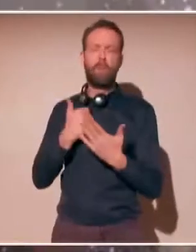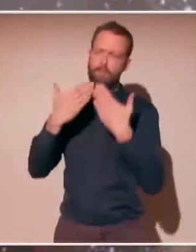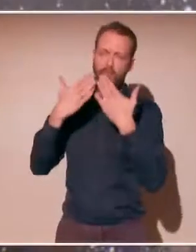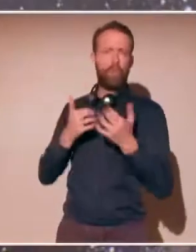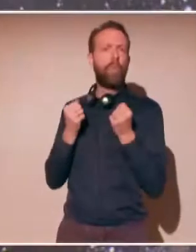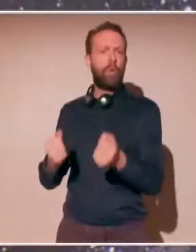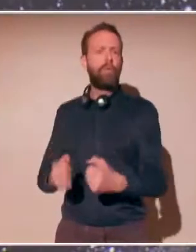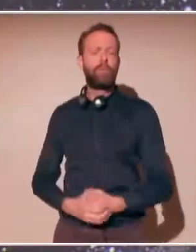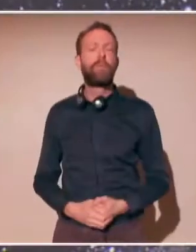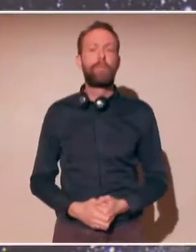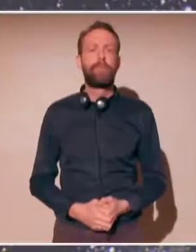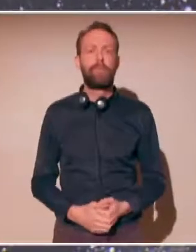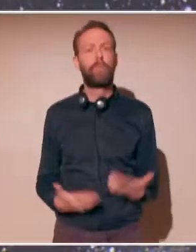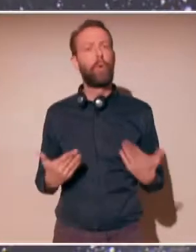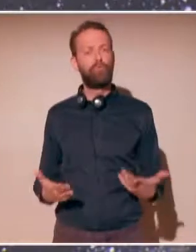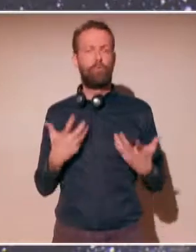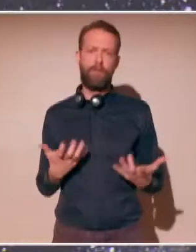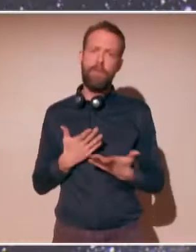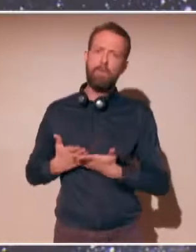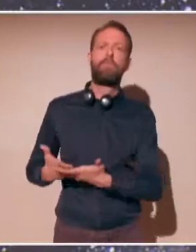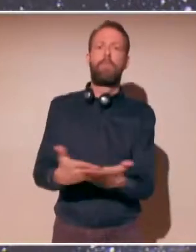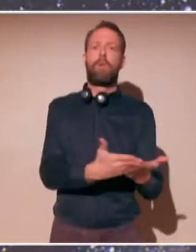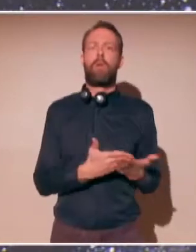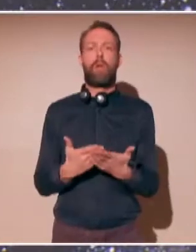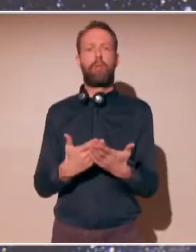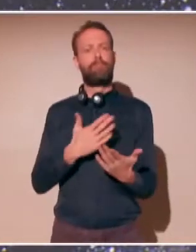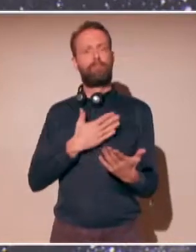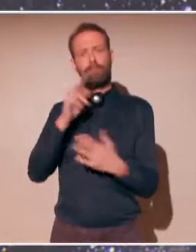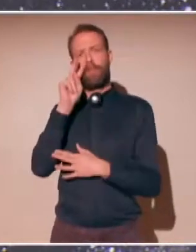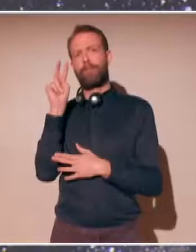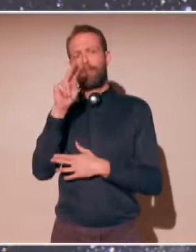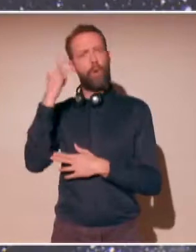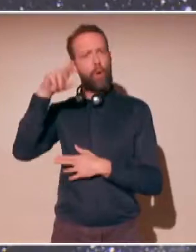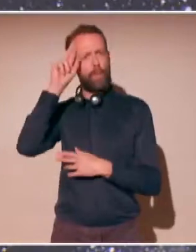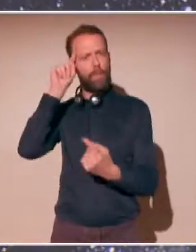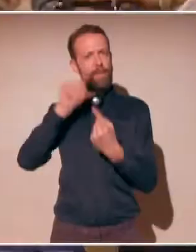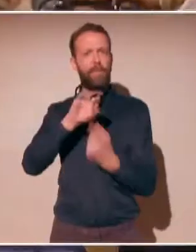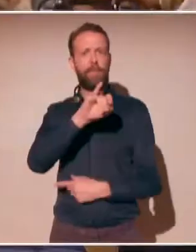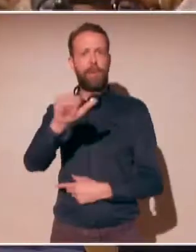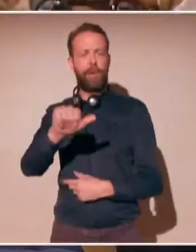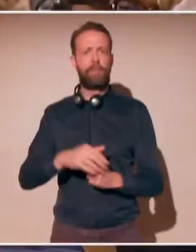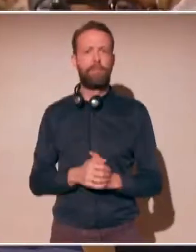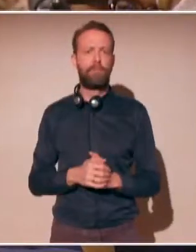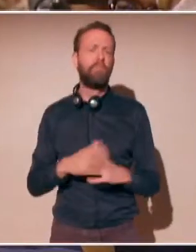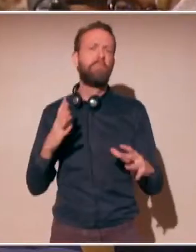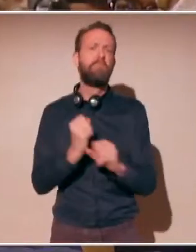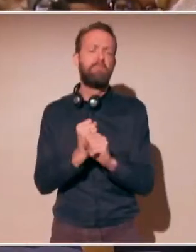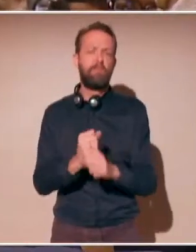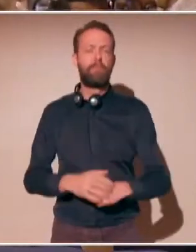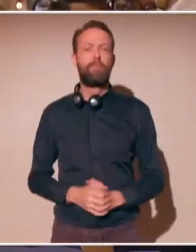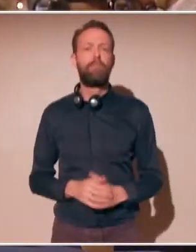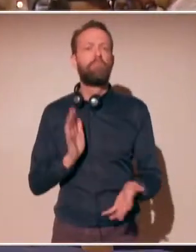to lead this battle. And we really want to encourage you to continue. And I wanted to share with you today our European